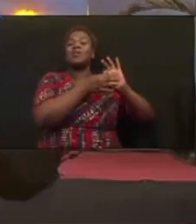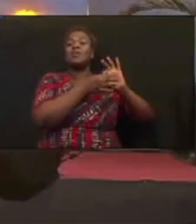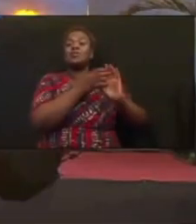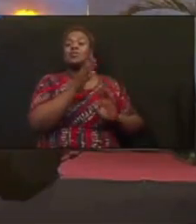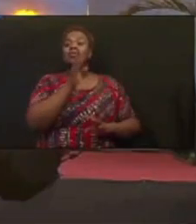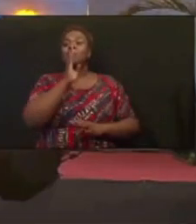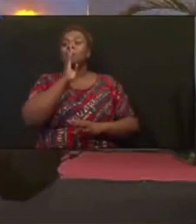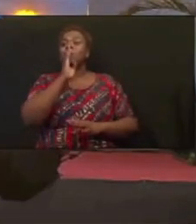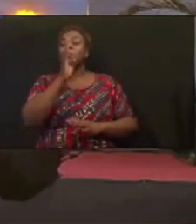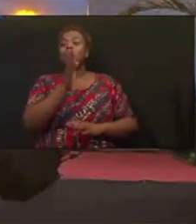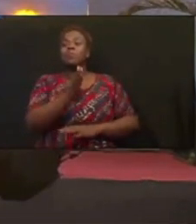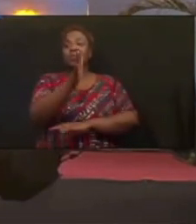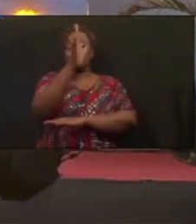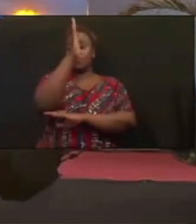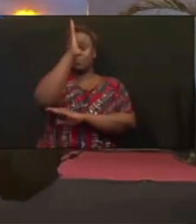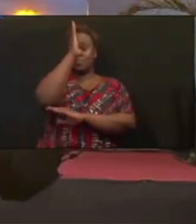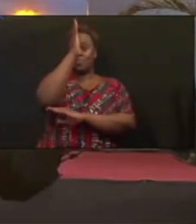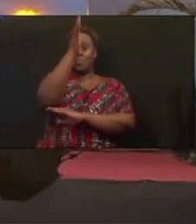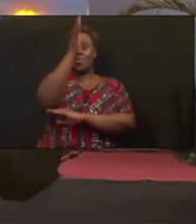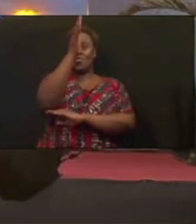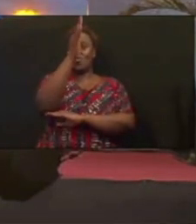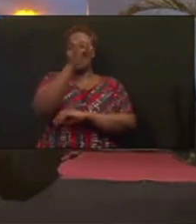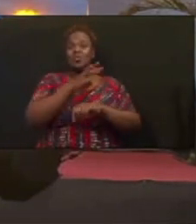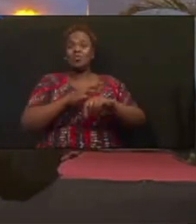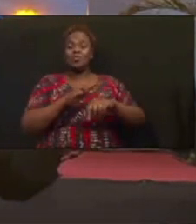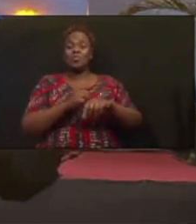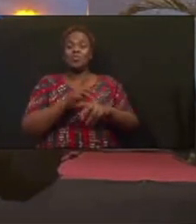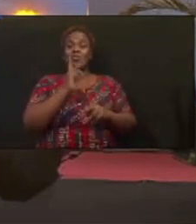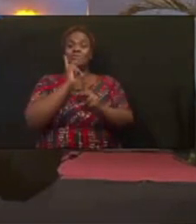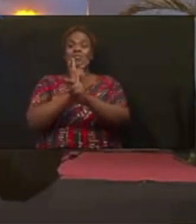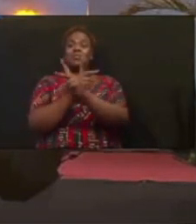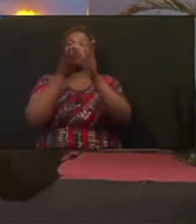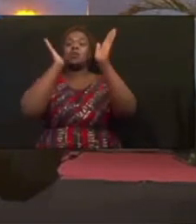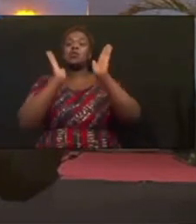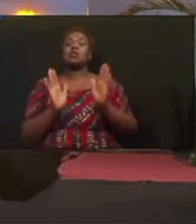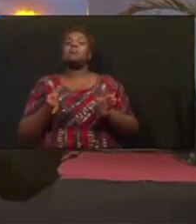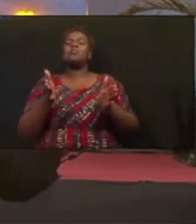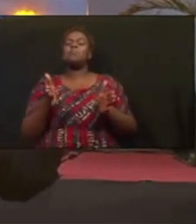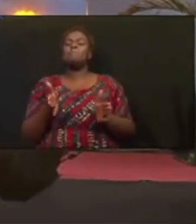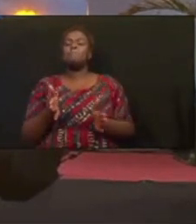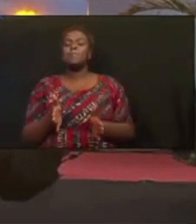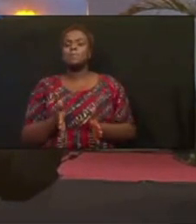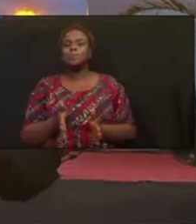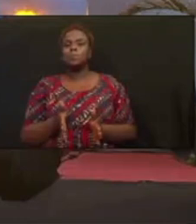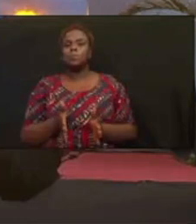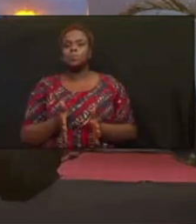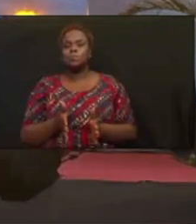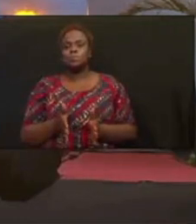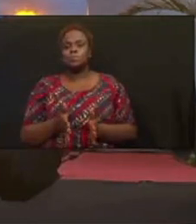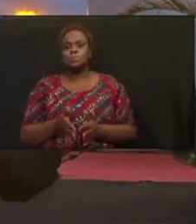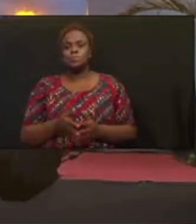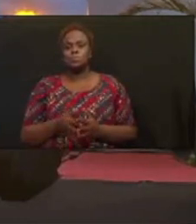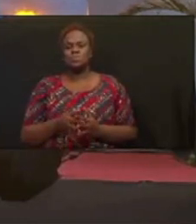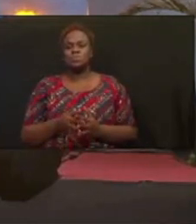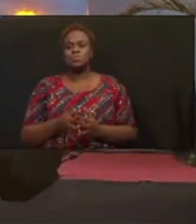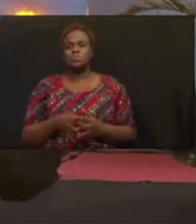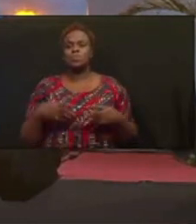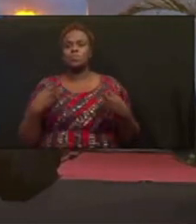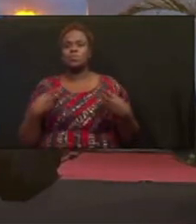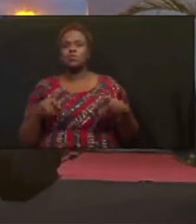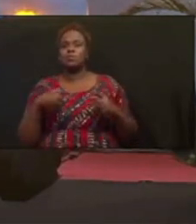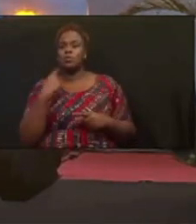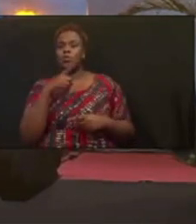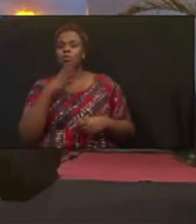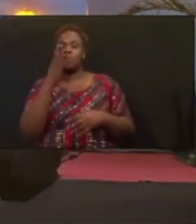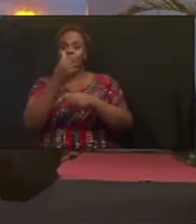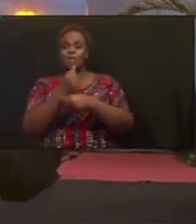God's treasurers. The last one disappointed him. He's still looking for treasurers. men who are trusted